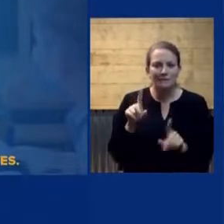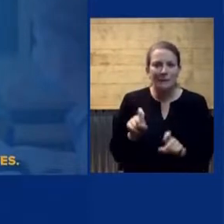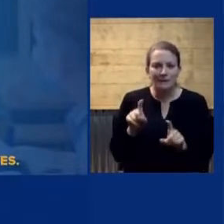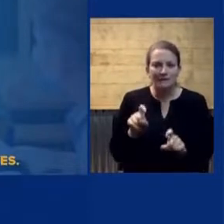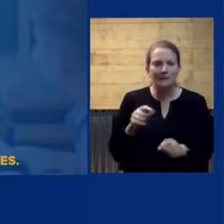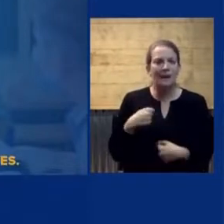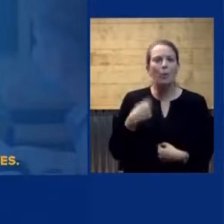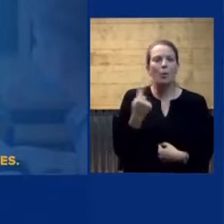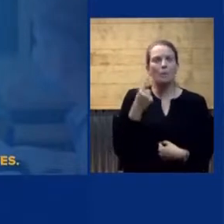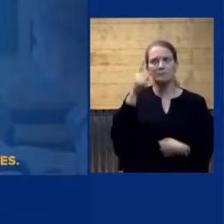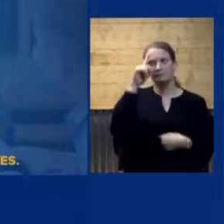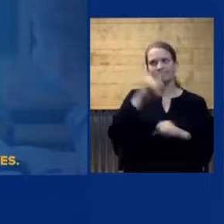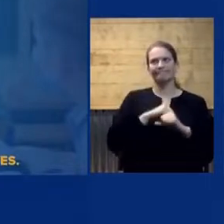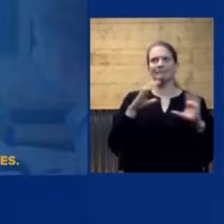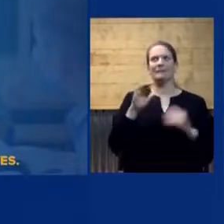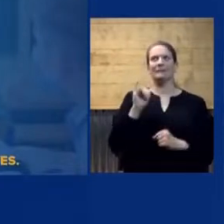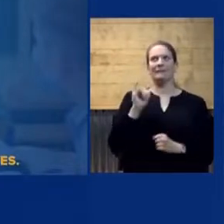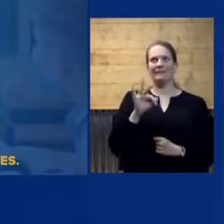put my child.